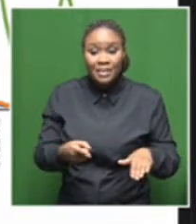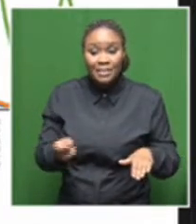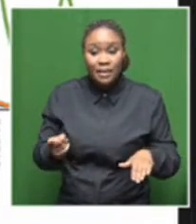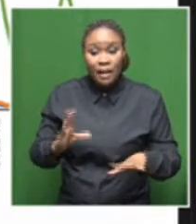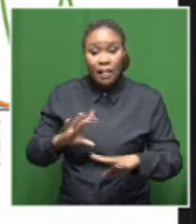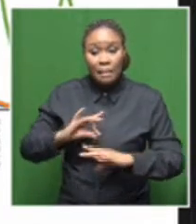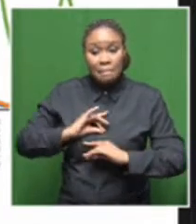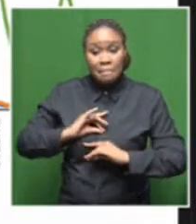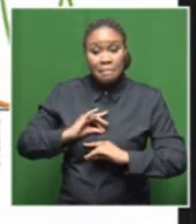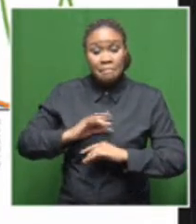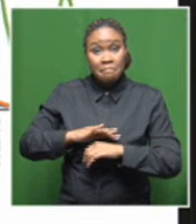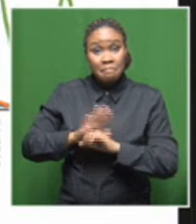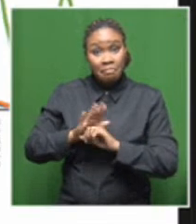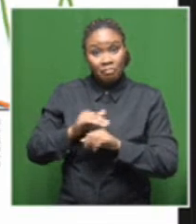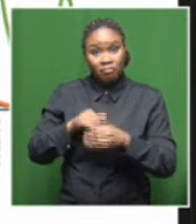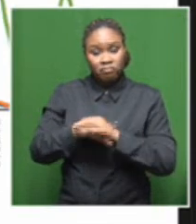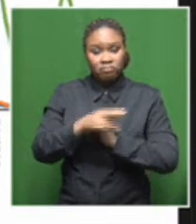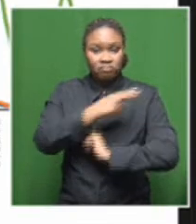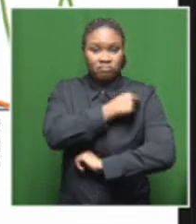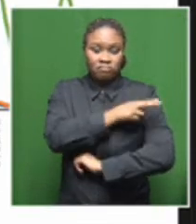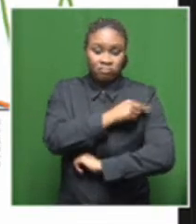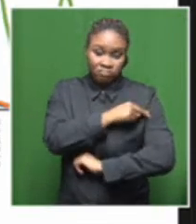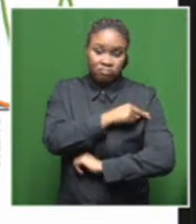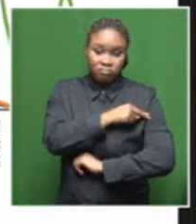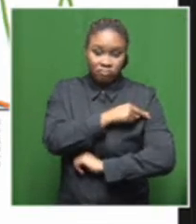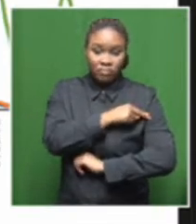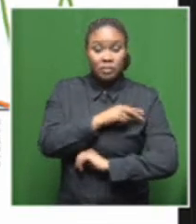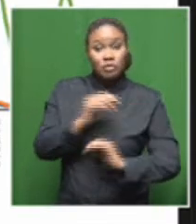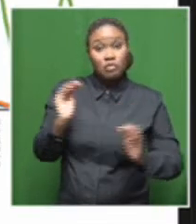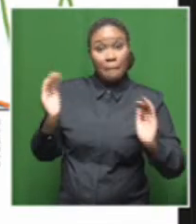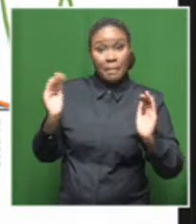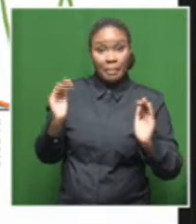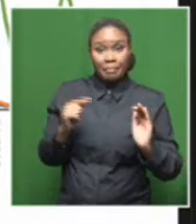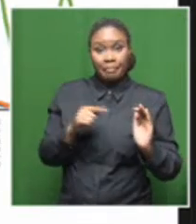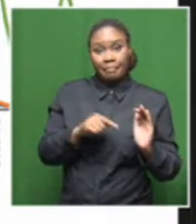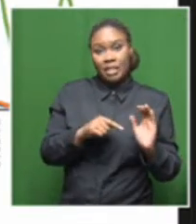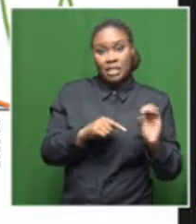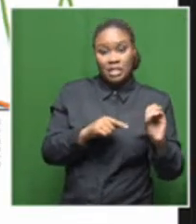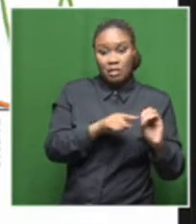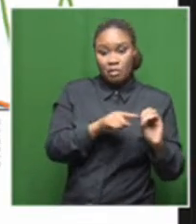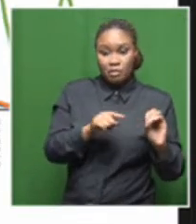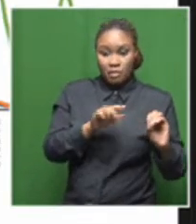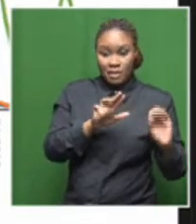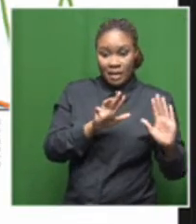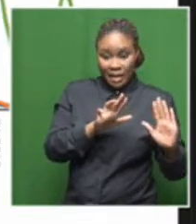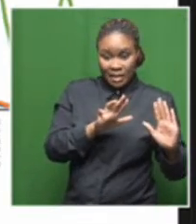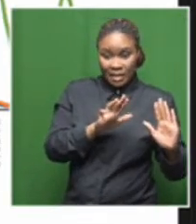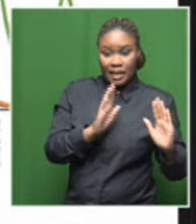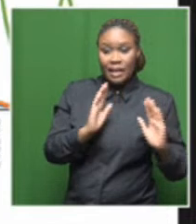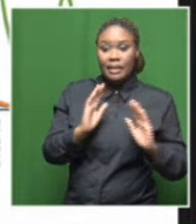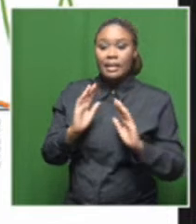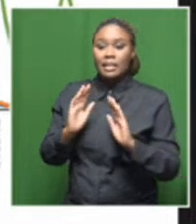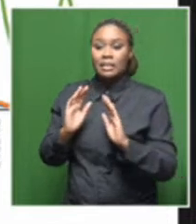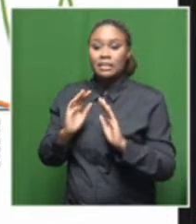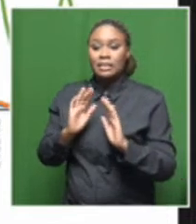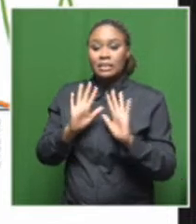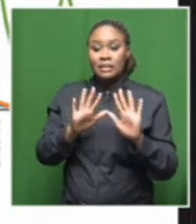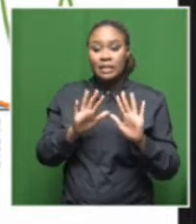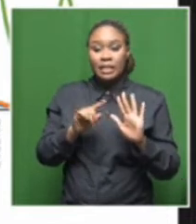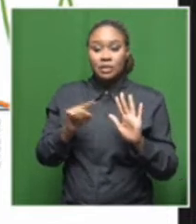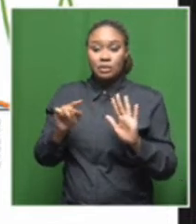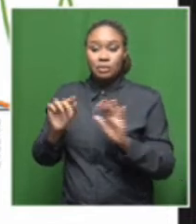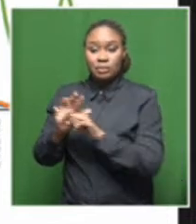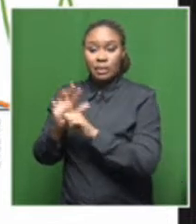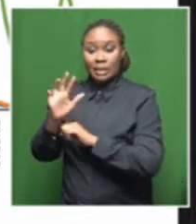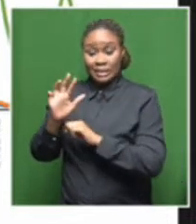give some perspective, when you compare admissions in children 0 to 9 and 10 to 19 with adults over 20 in terms of the